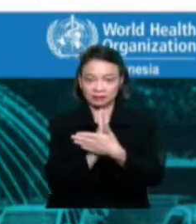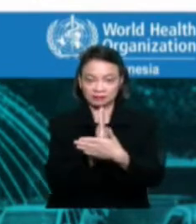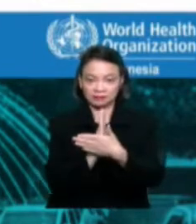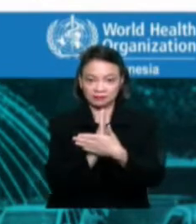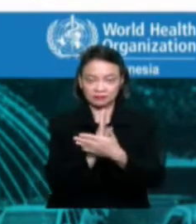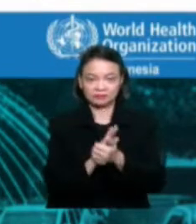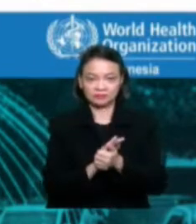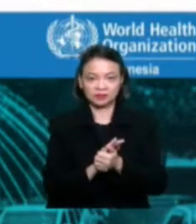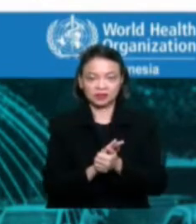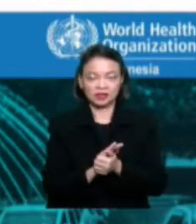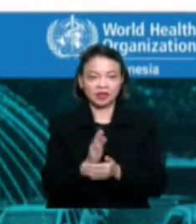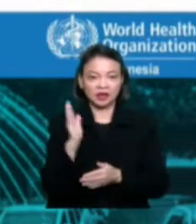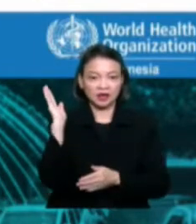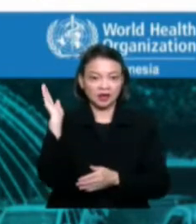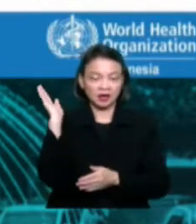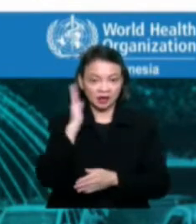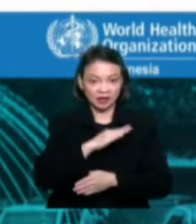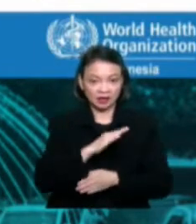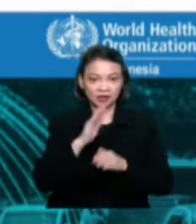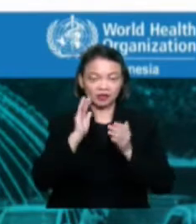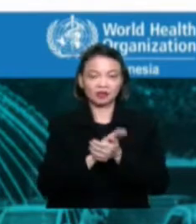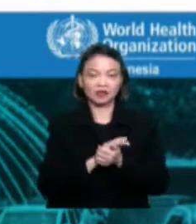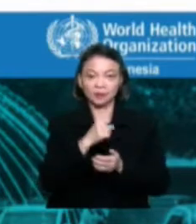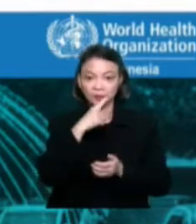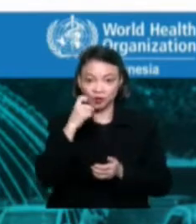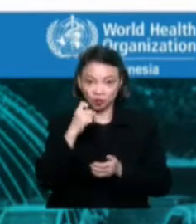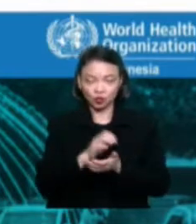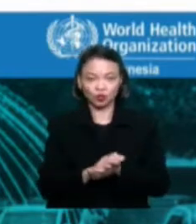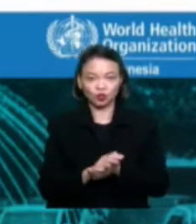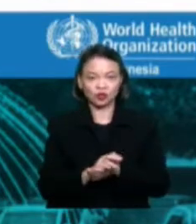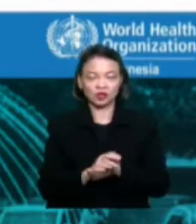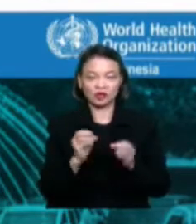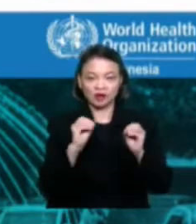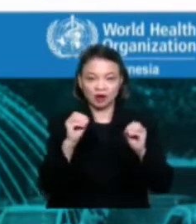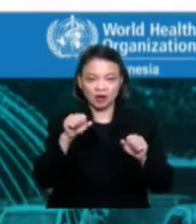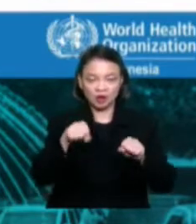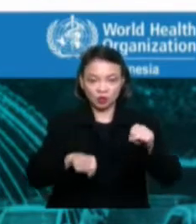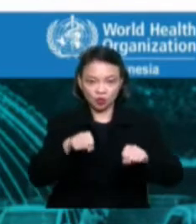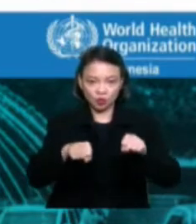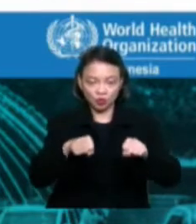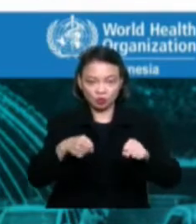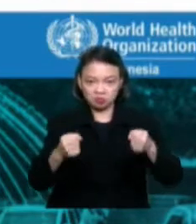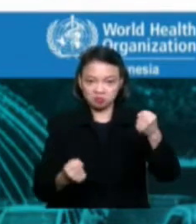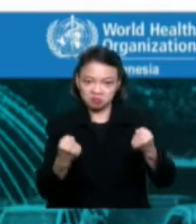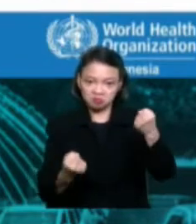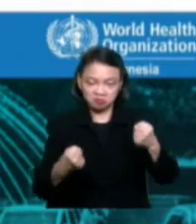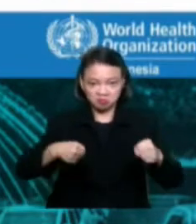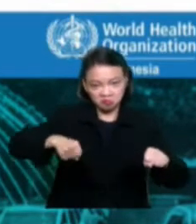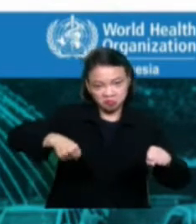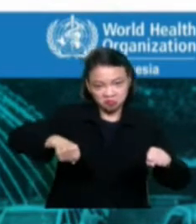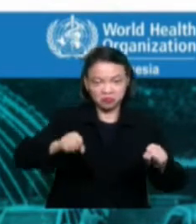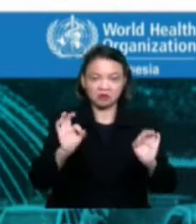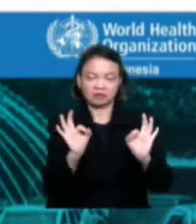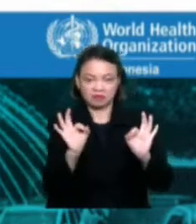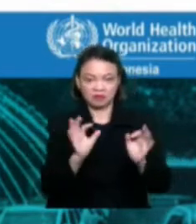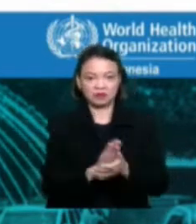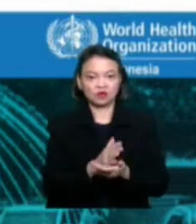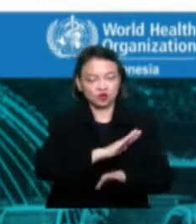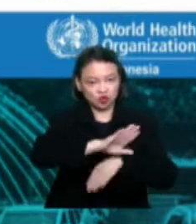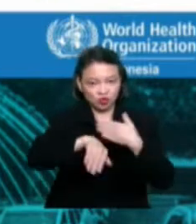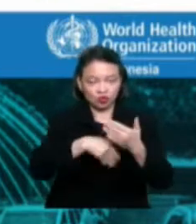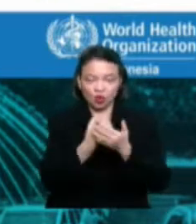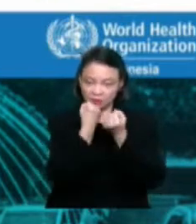without a vehicle and walk around and all of that. Now, one improvement is, I think it's fantastic everybody's going out, is that when we